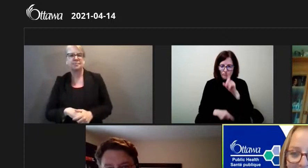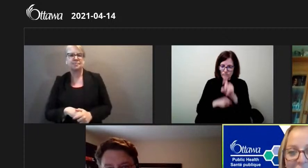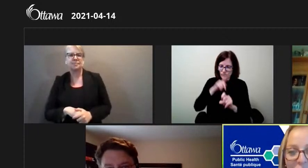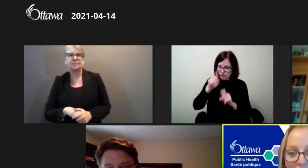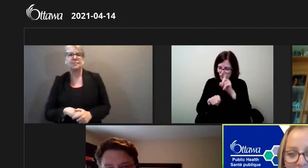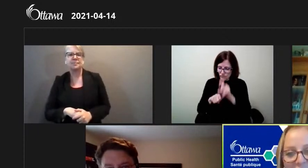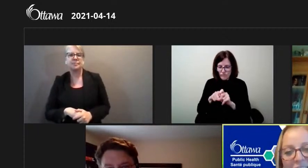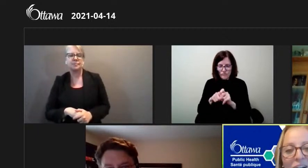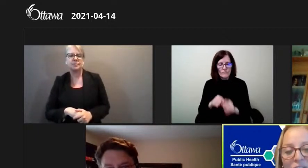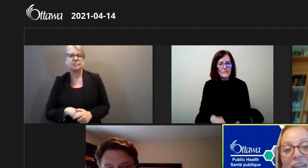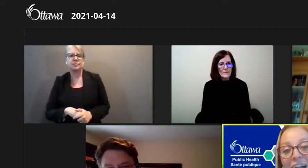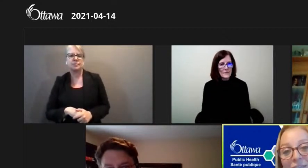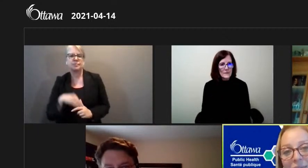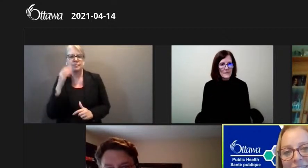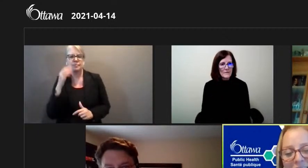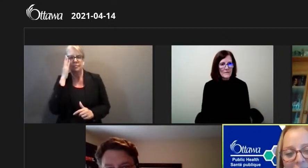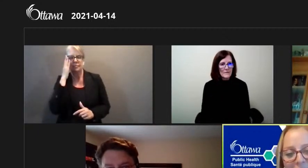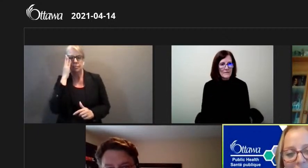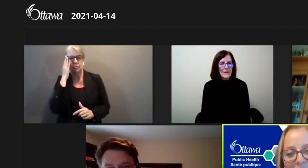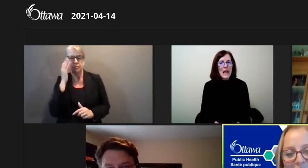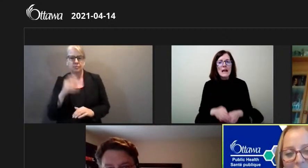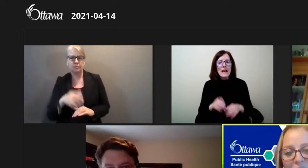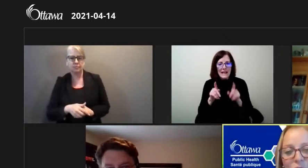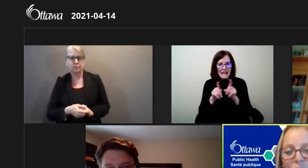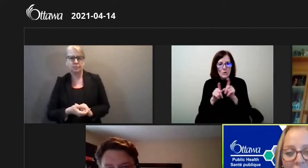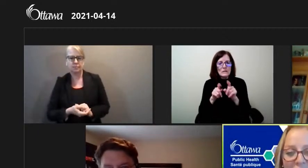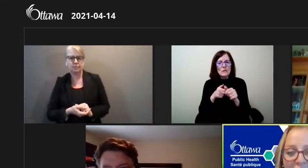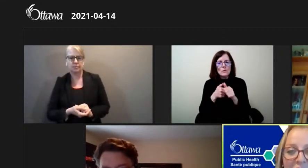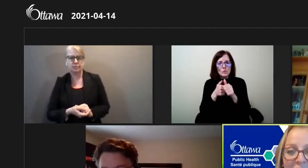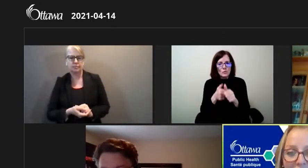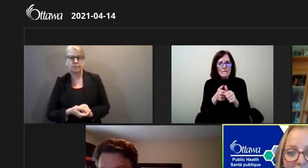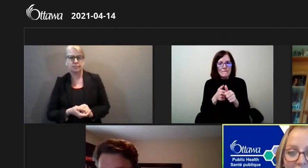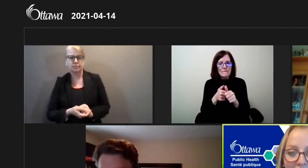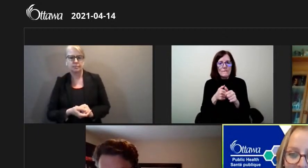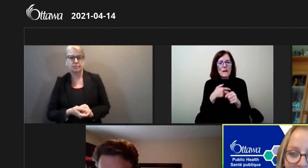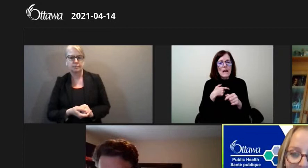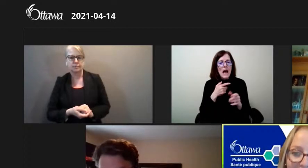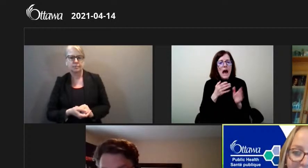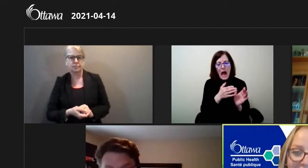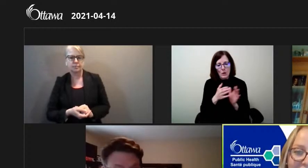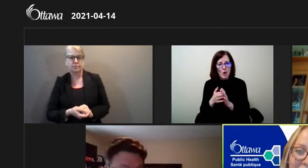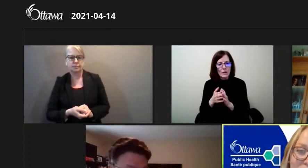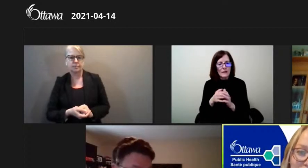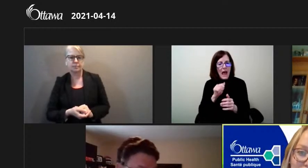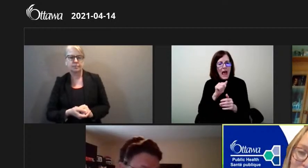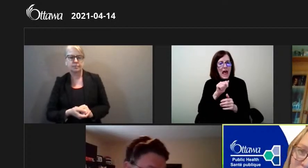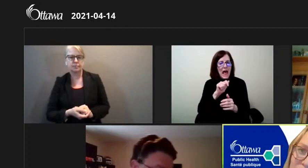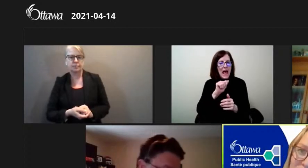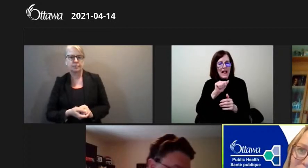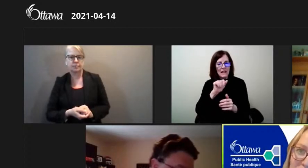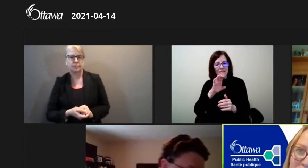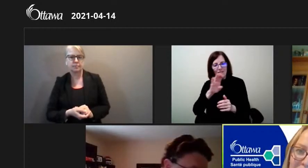Councillor Eglie will be there to answer your question, and we'll take them in alphabetical order.